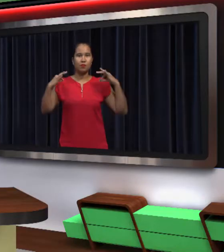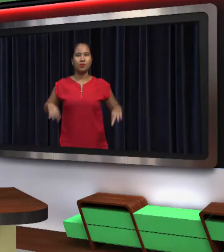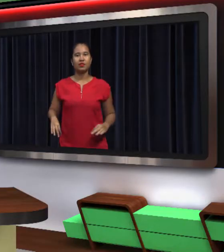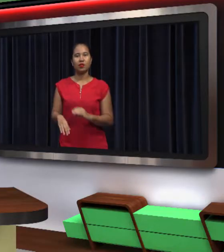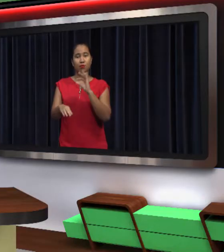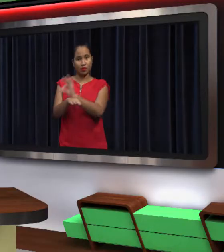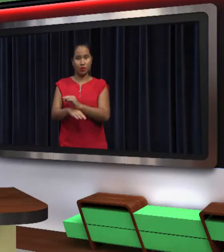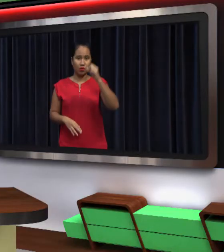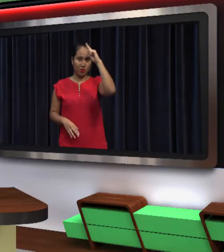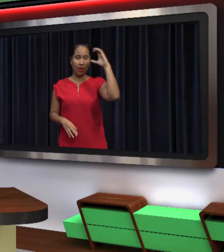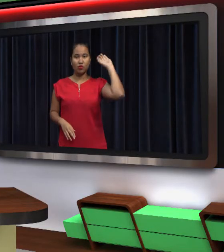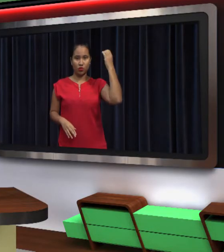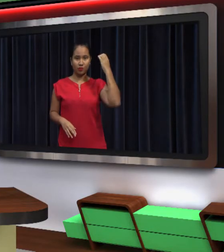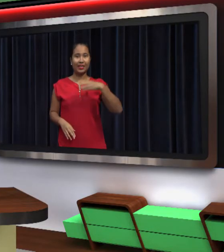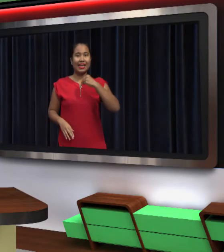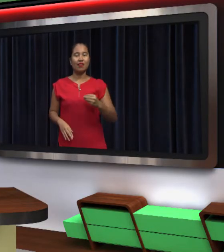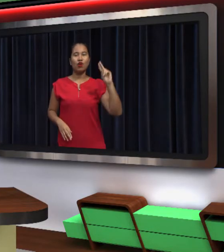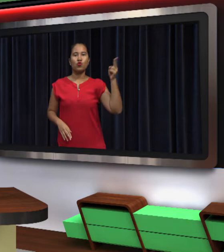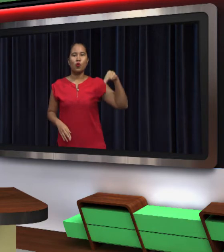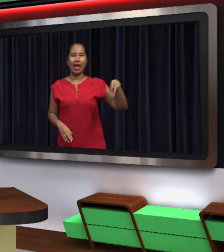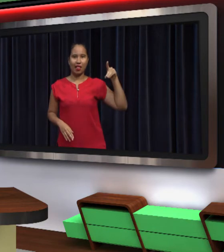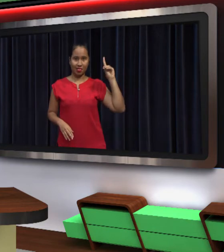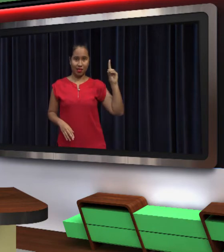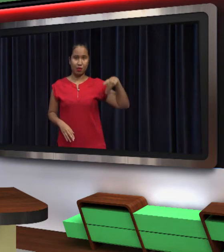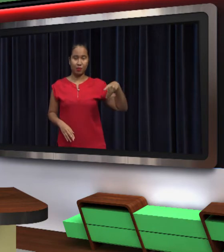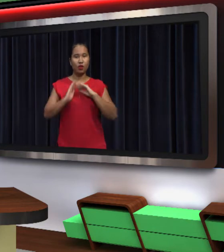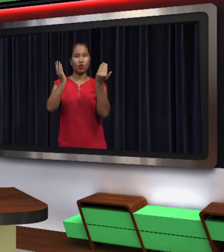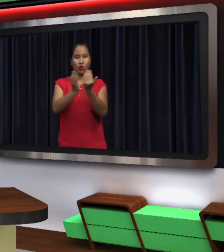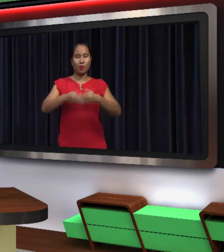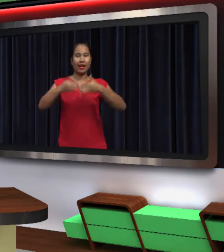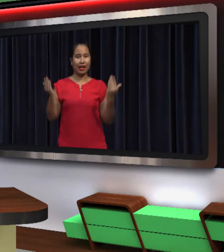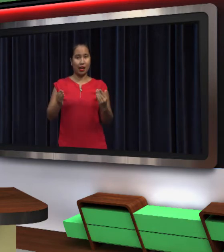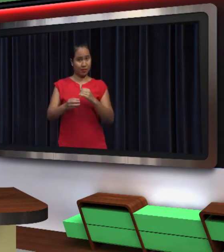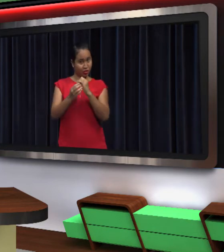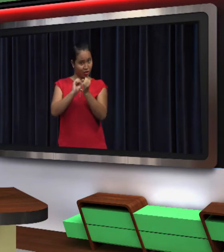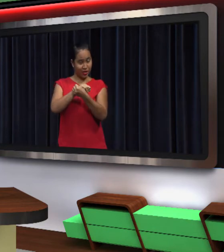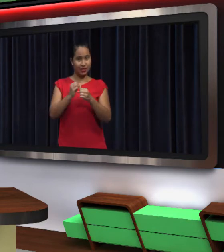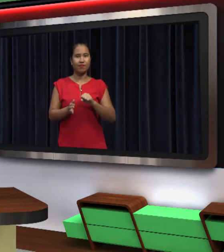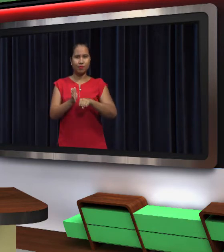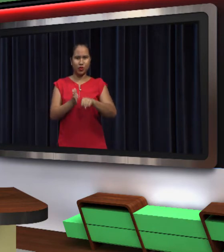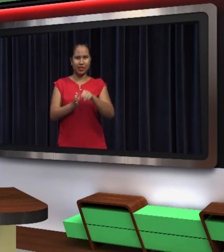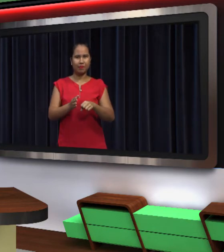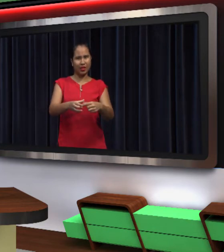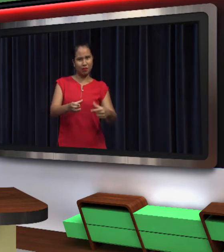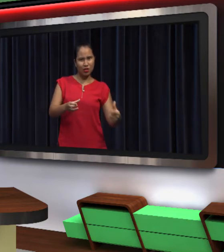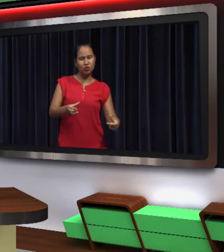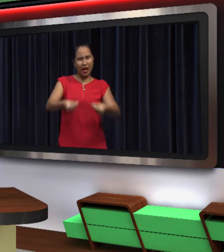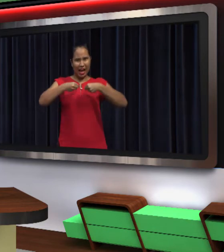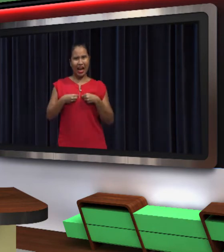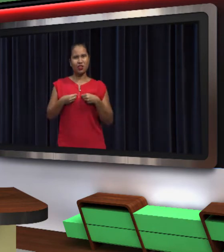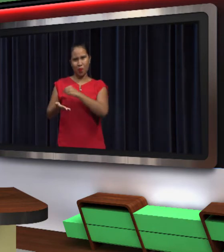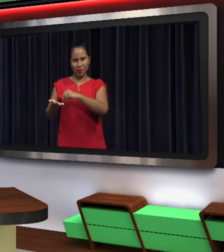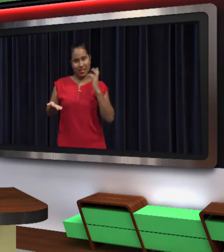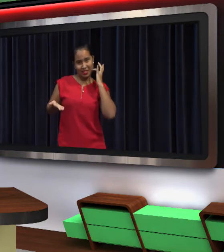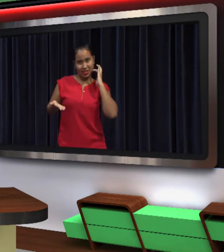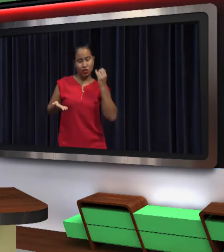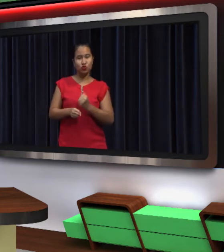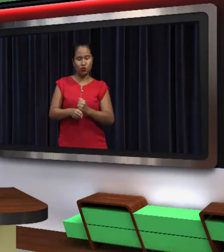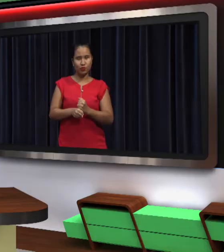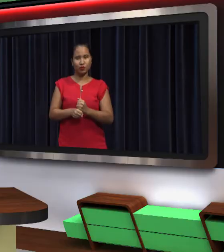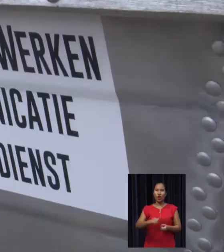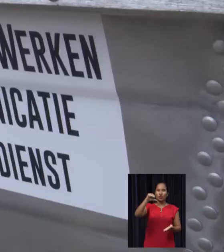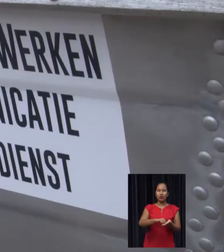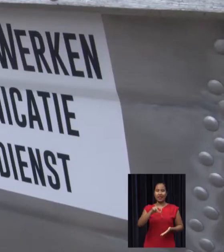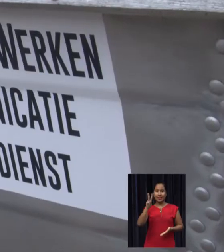As part of the Global Climate Change Project, the Ministry of Public Works received equipment for water measurements from the